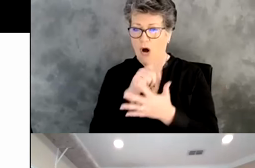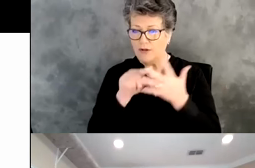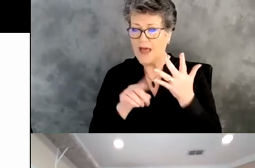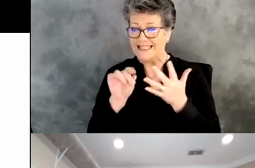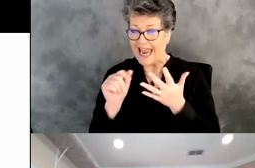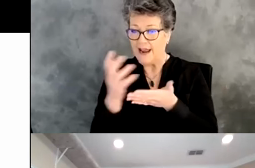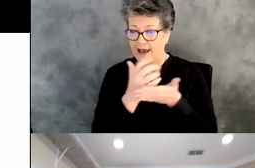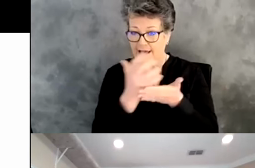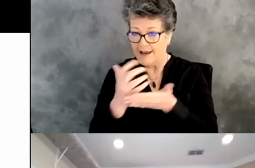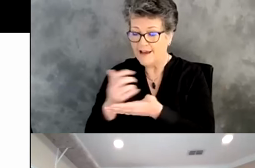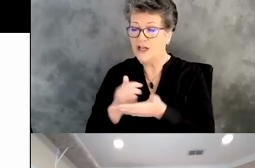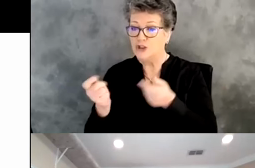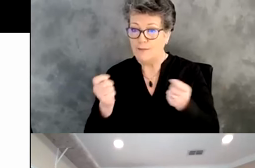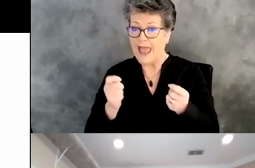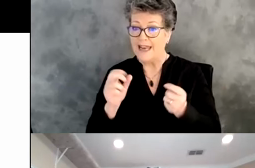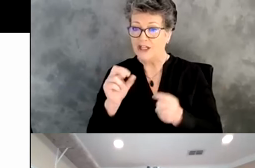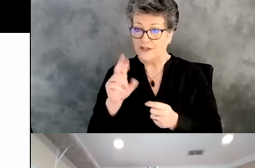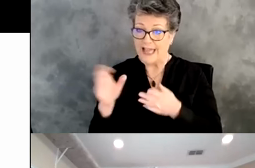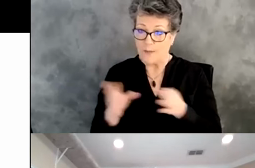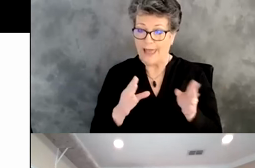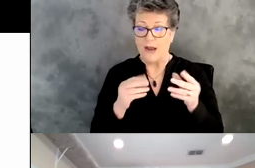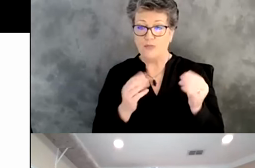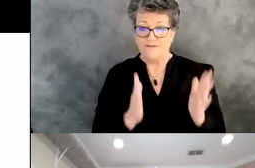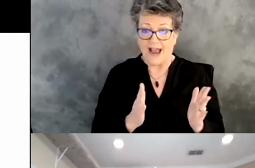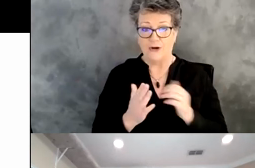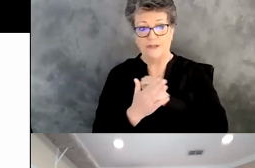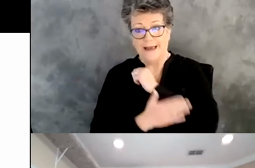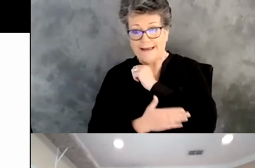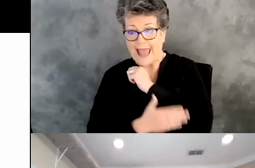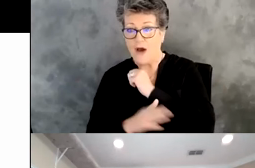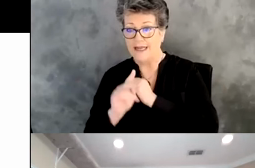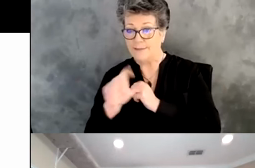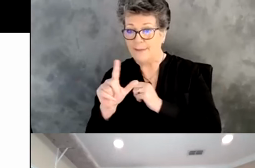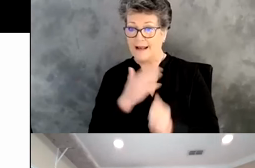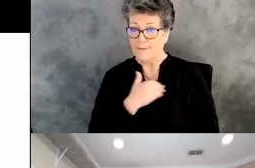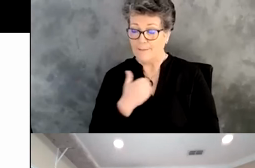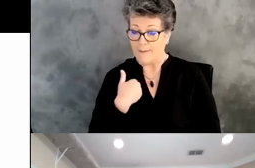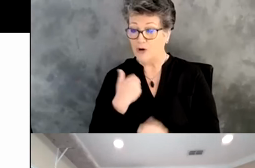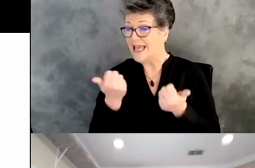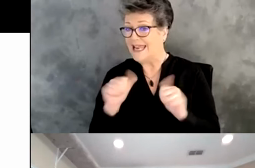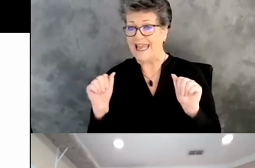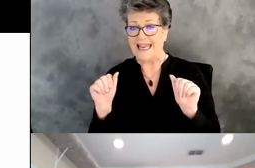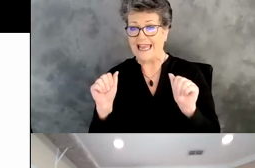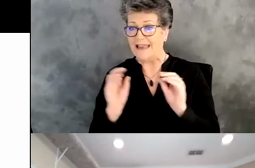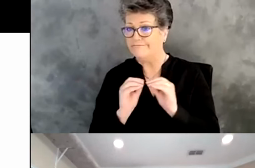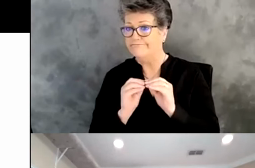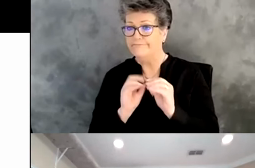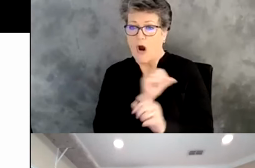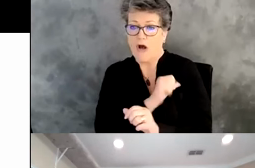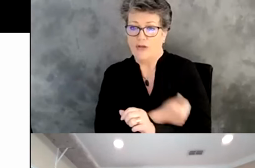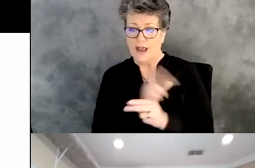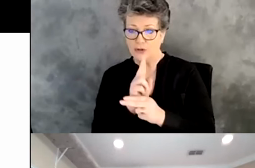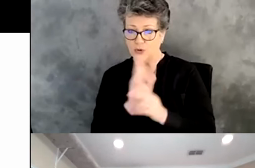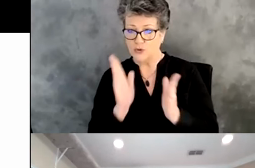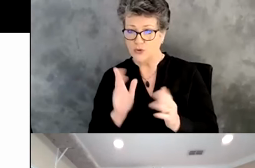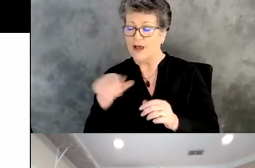data to managed care plans, providers, counties, Medi-Cal members, and any other authorized users, so that